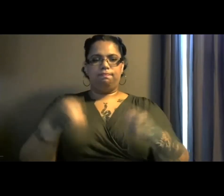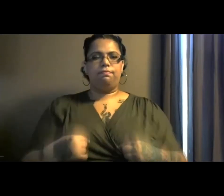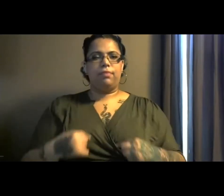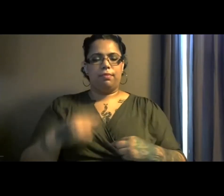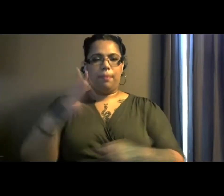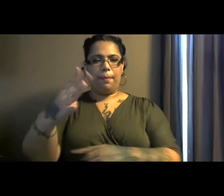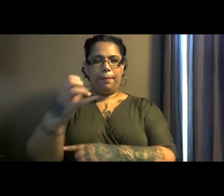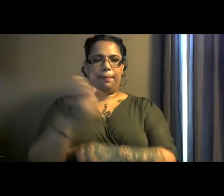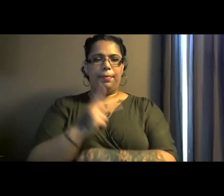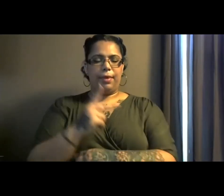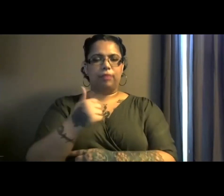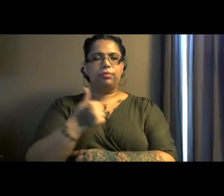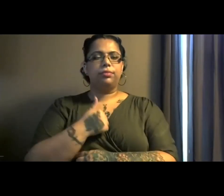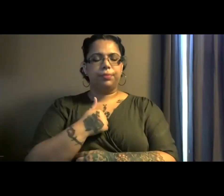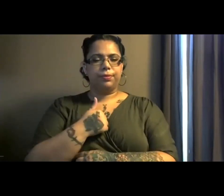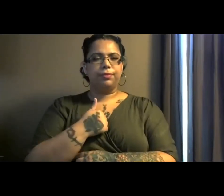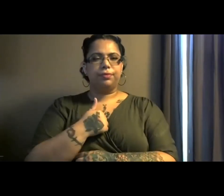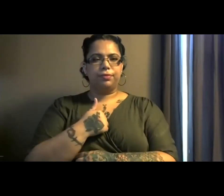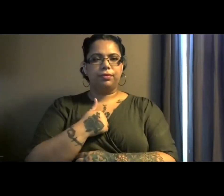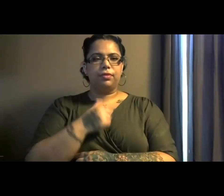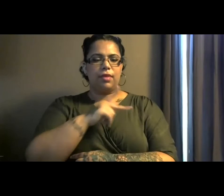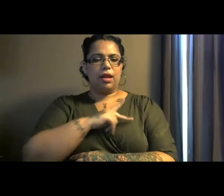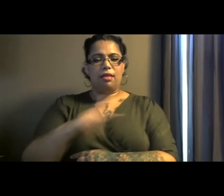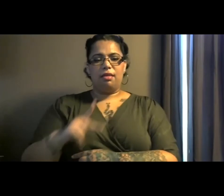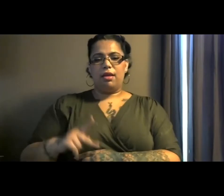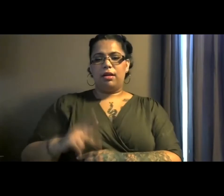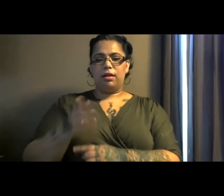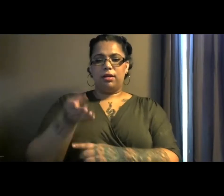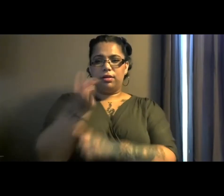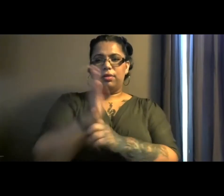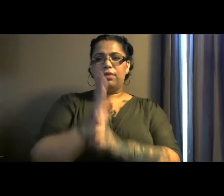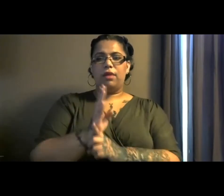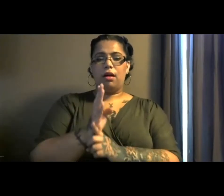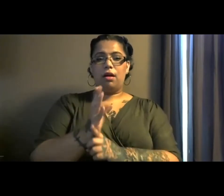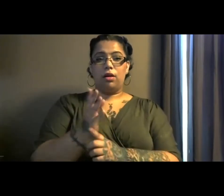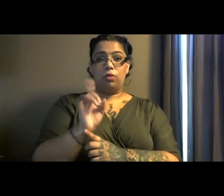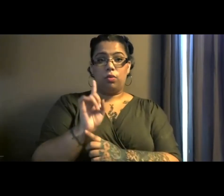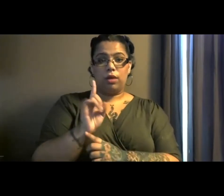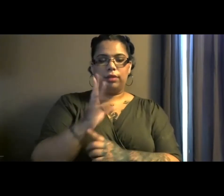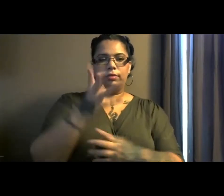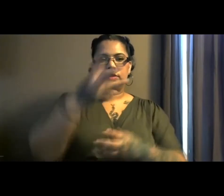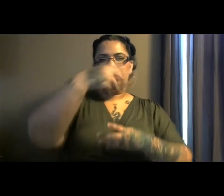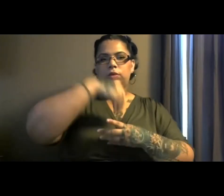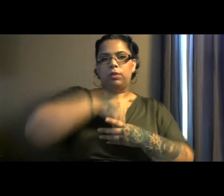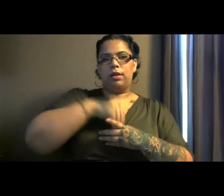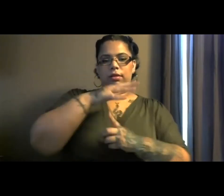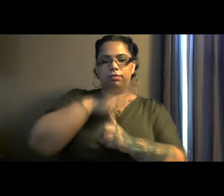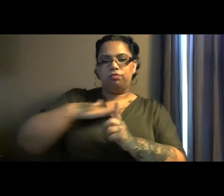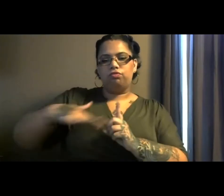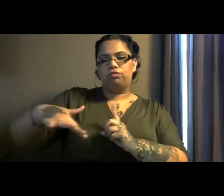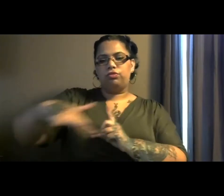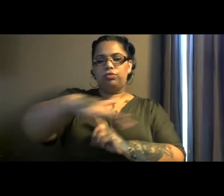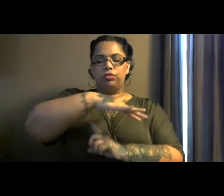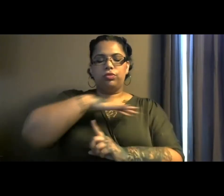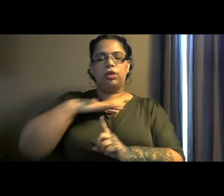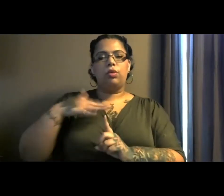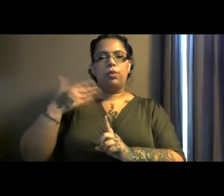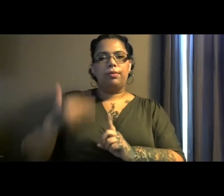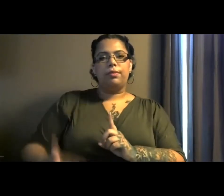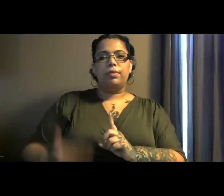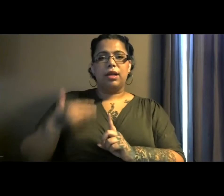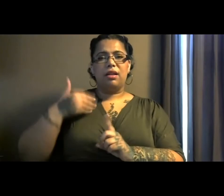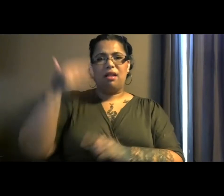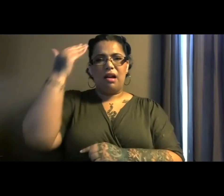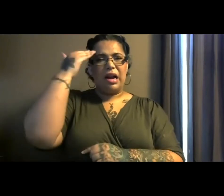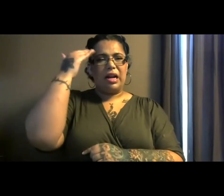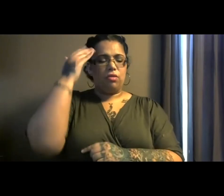The kingdom of God is within and around me. I know that the power of the living spirit exists